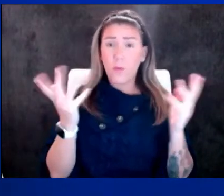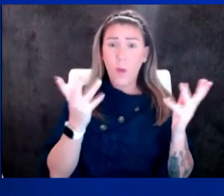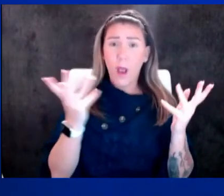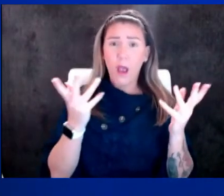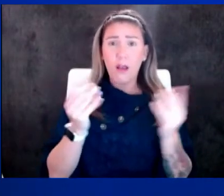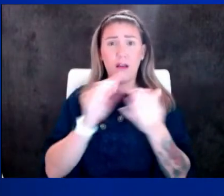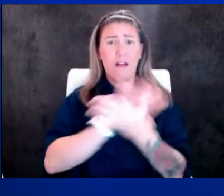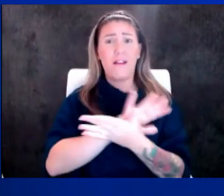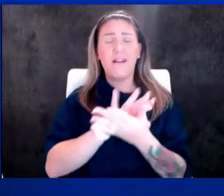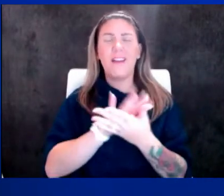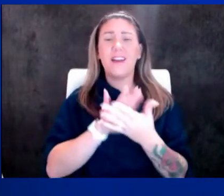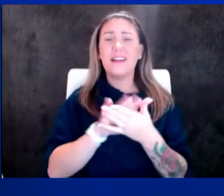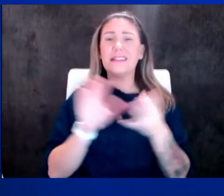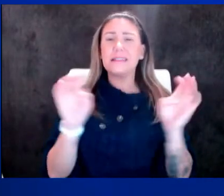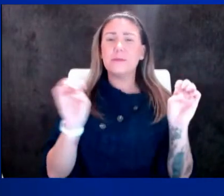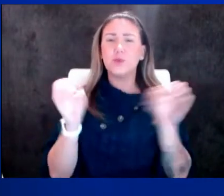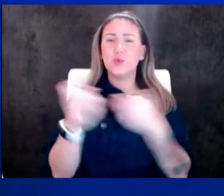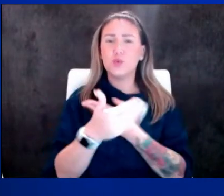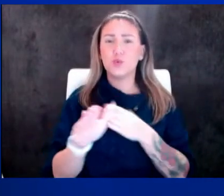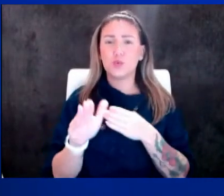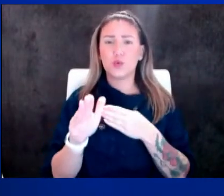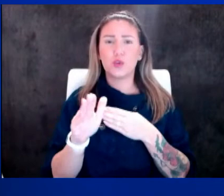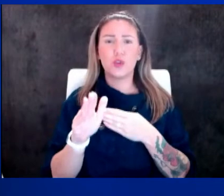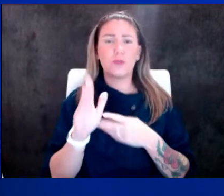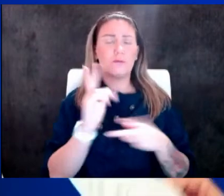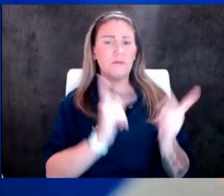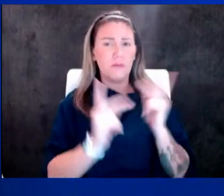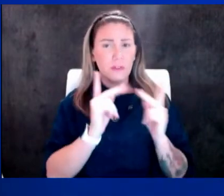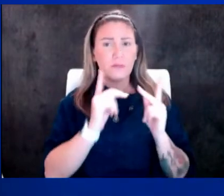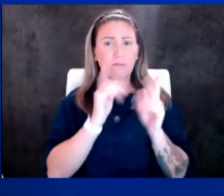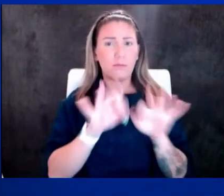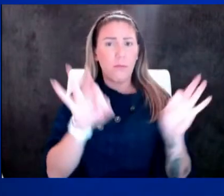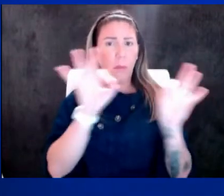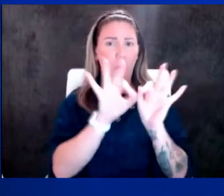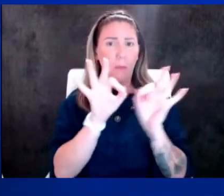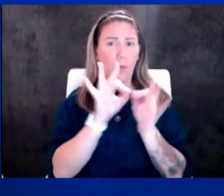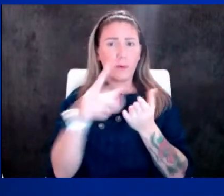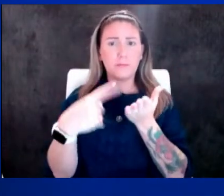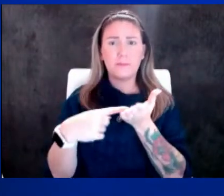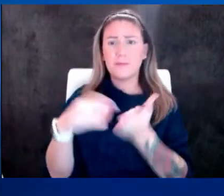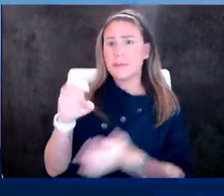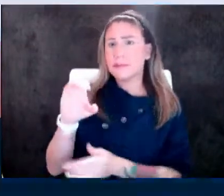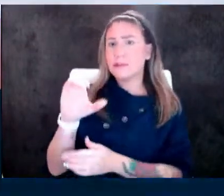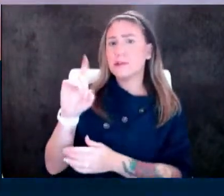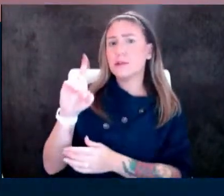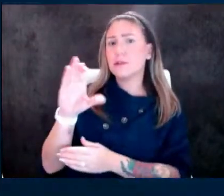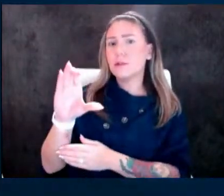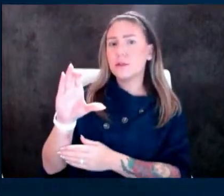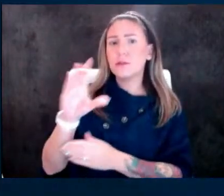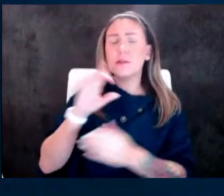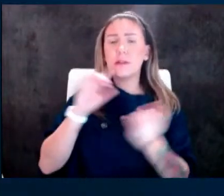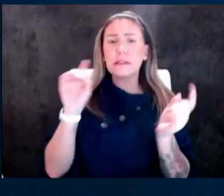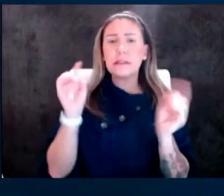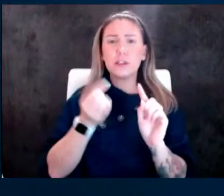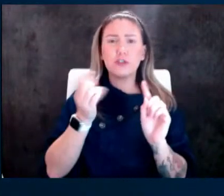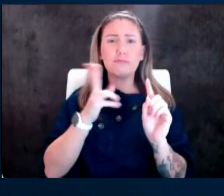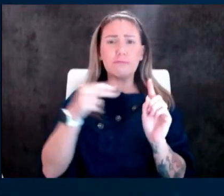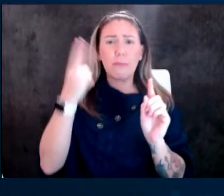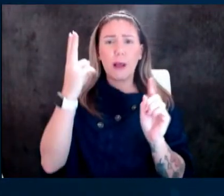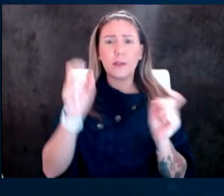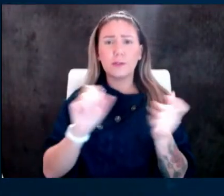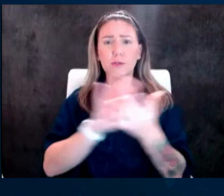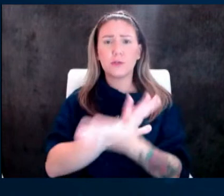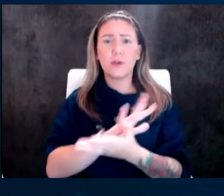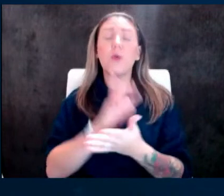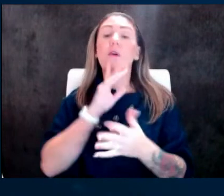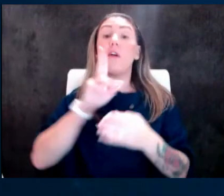have an important discussion. We talked about a moment ago how the CDC says the injuries are the leading cause, or falls the leading